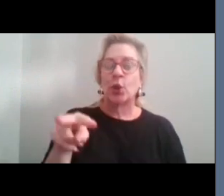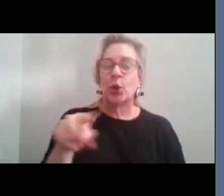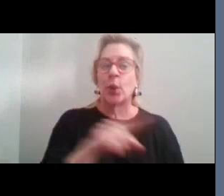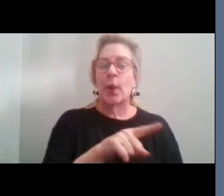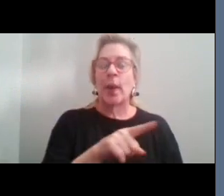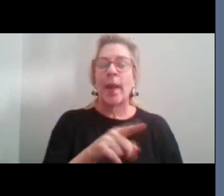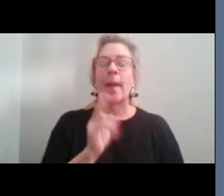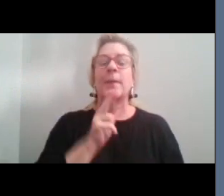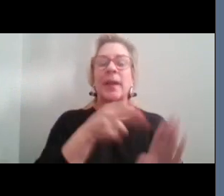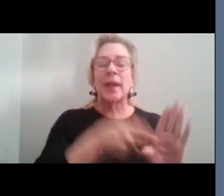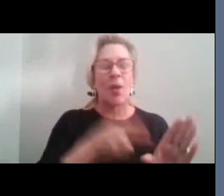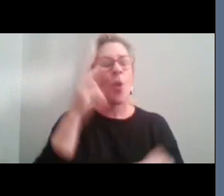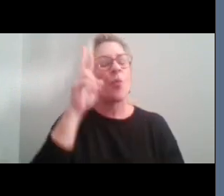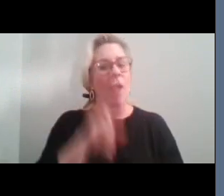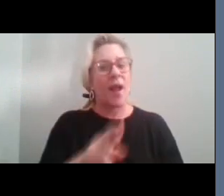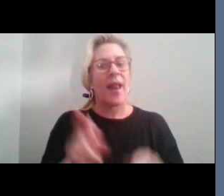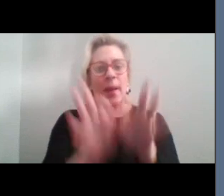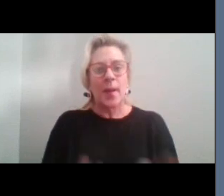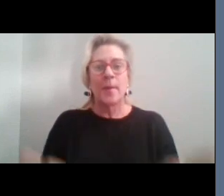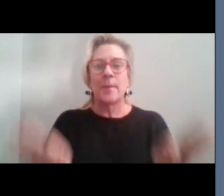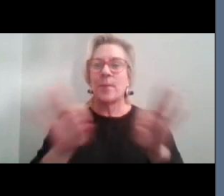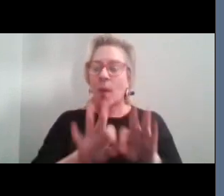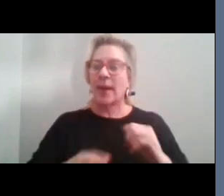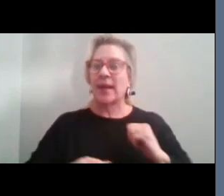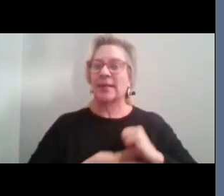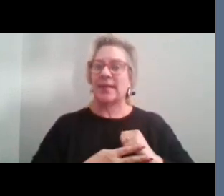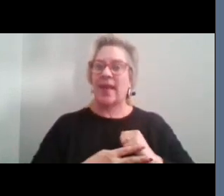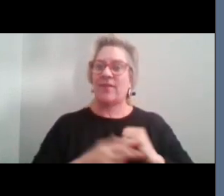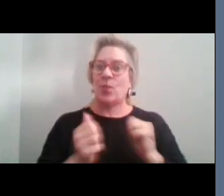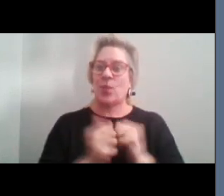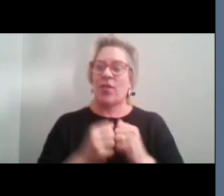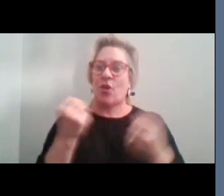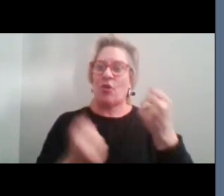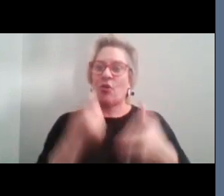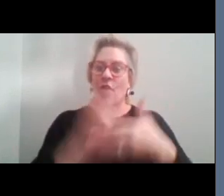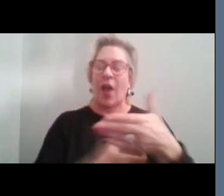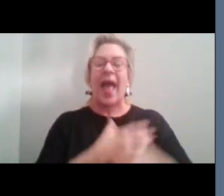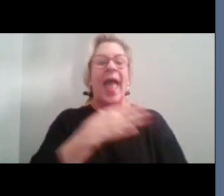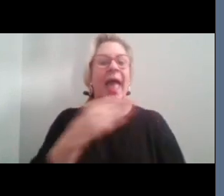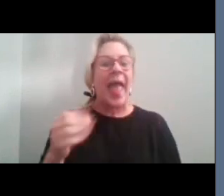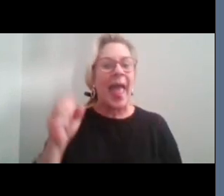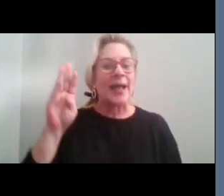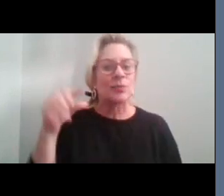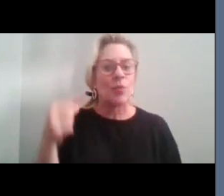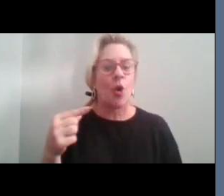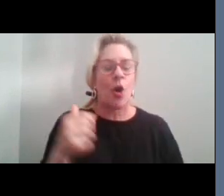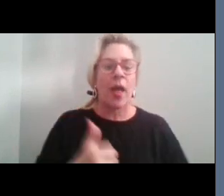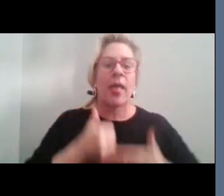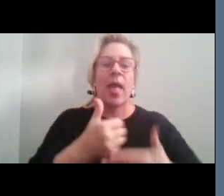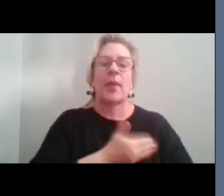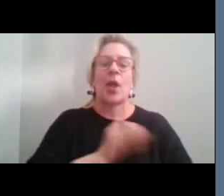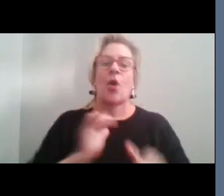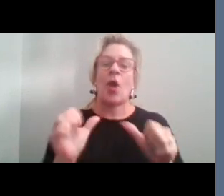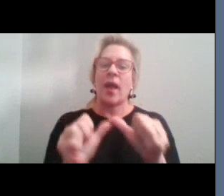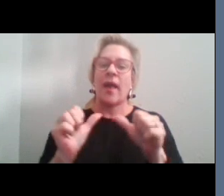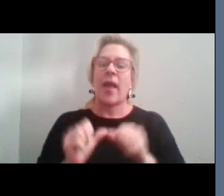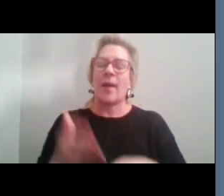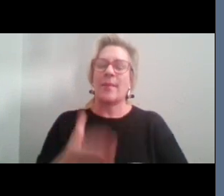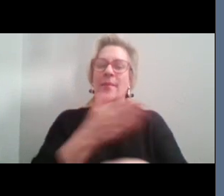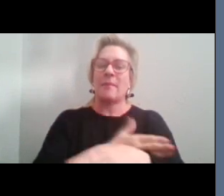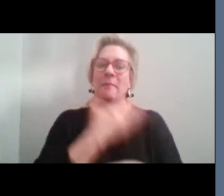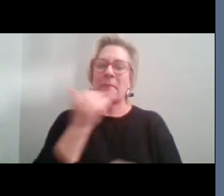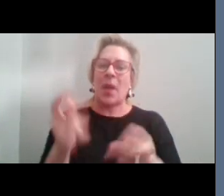participants realized significant savings in solo driving costs and greenhouse gas emissions, helping to make our region a better place to